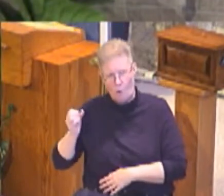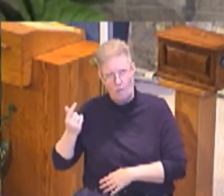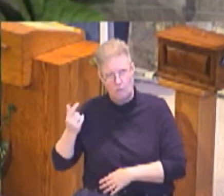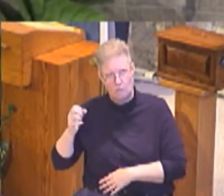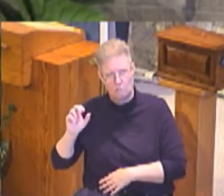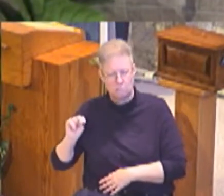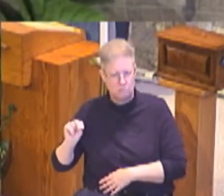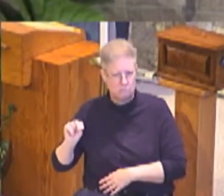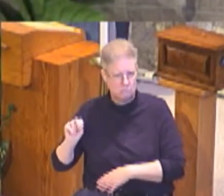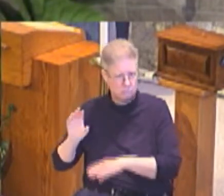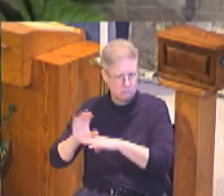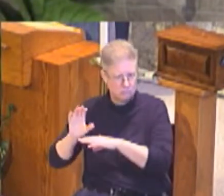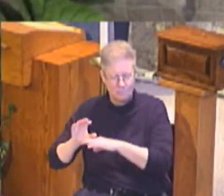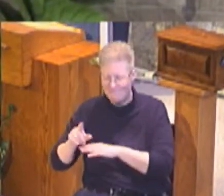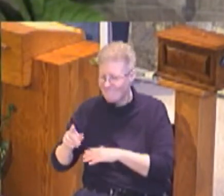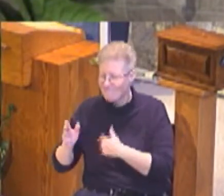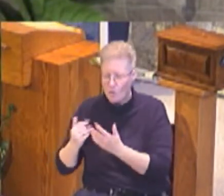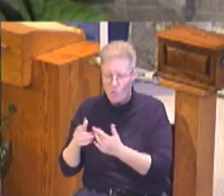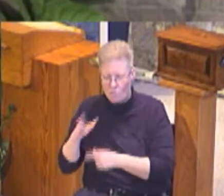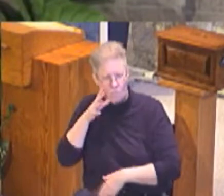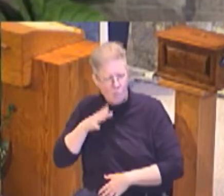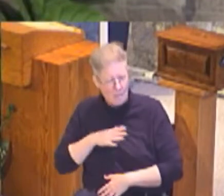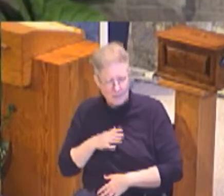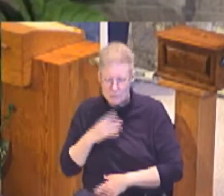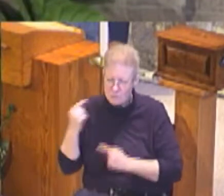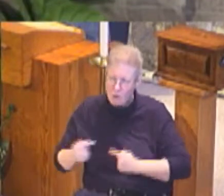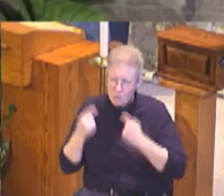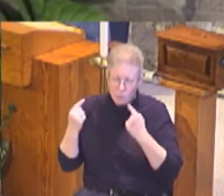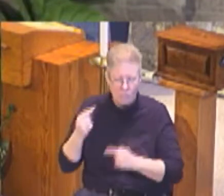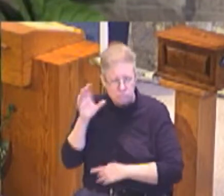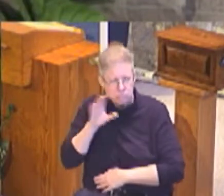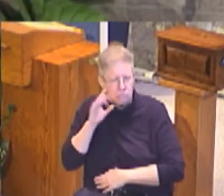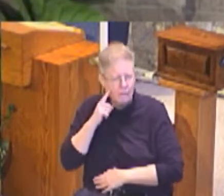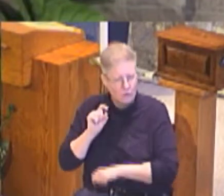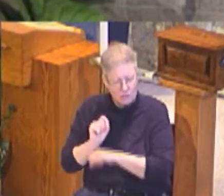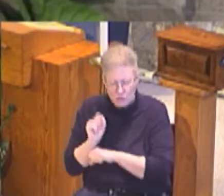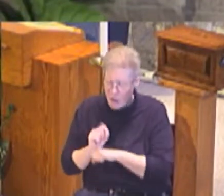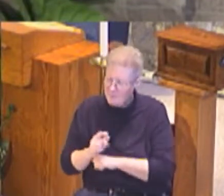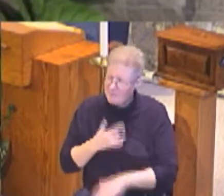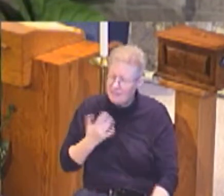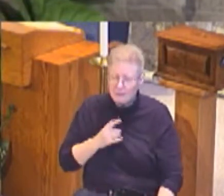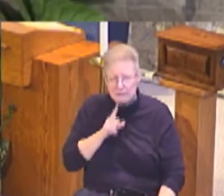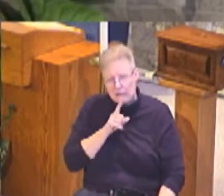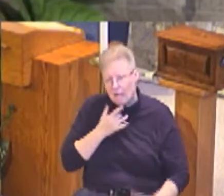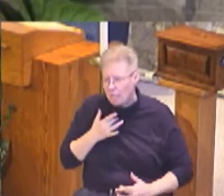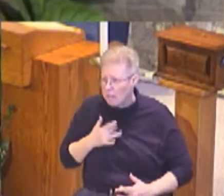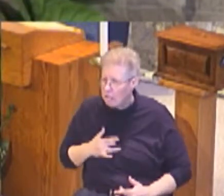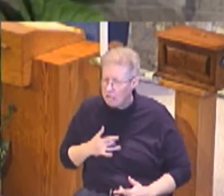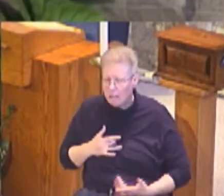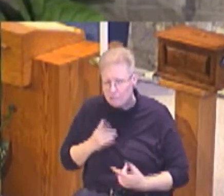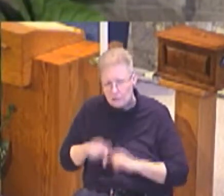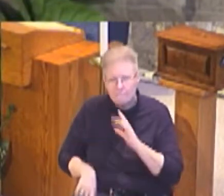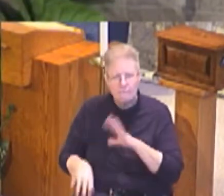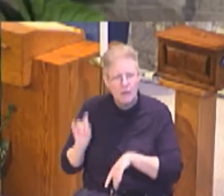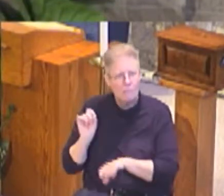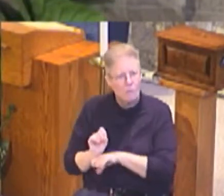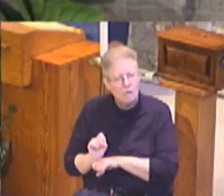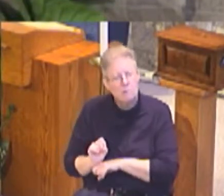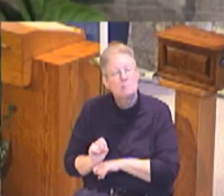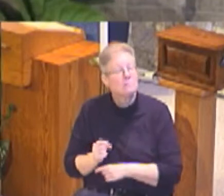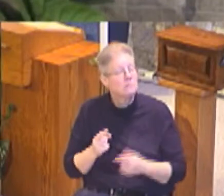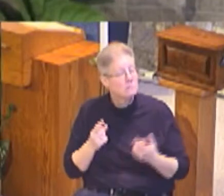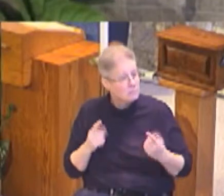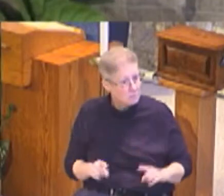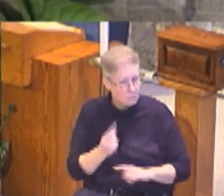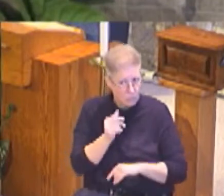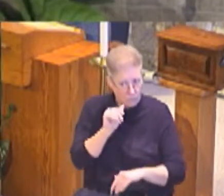finding a job, and she was beginning to feel more and more desperate and depressed. One evening,